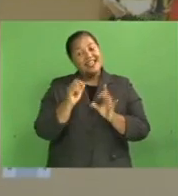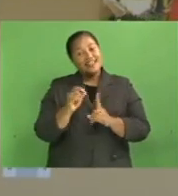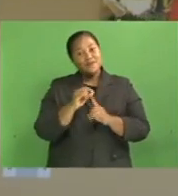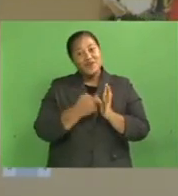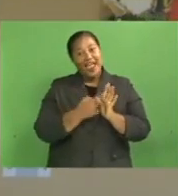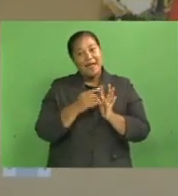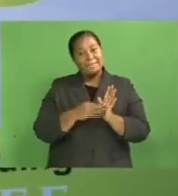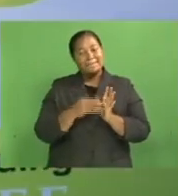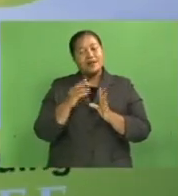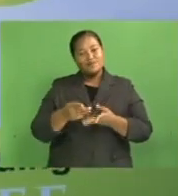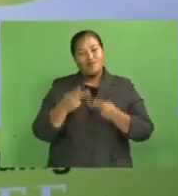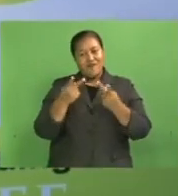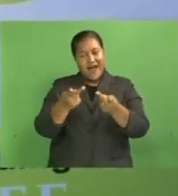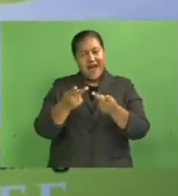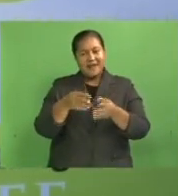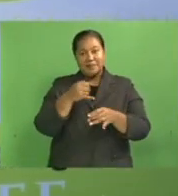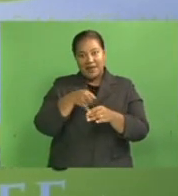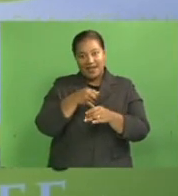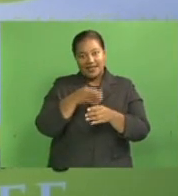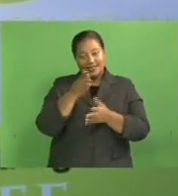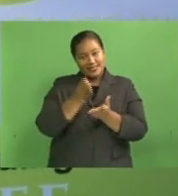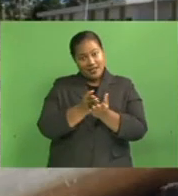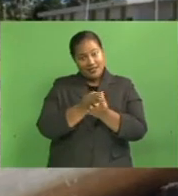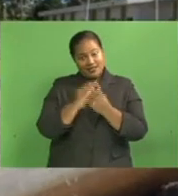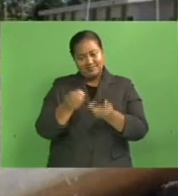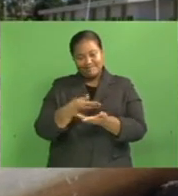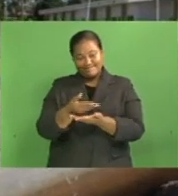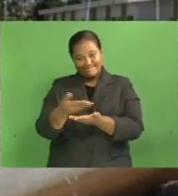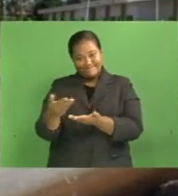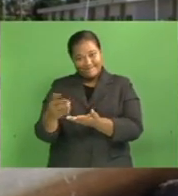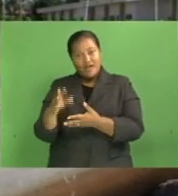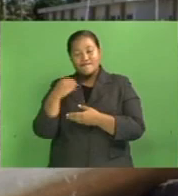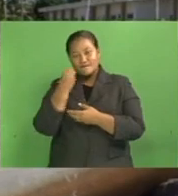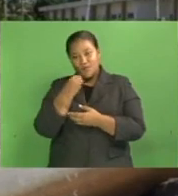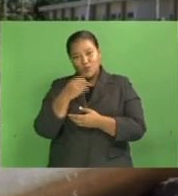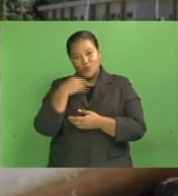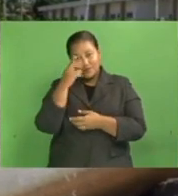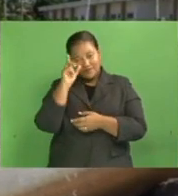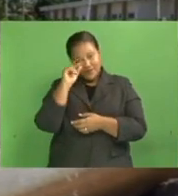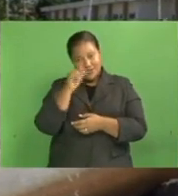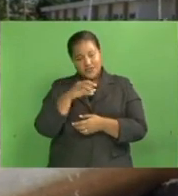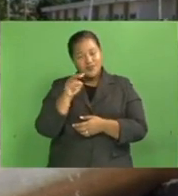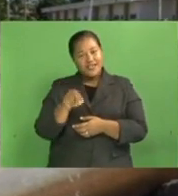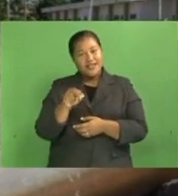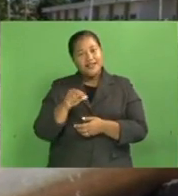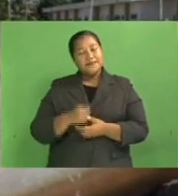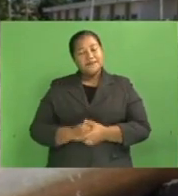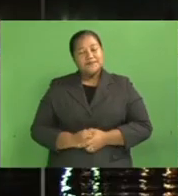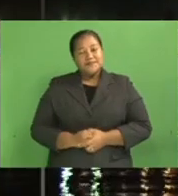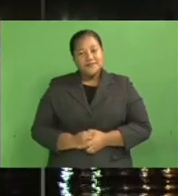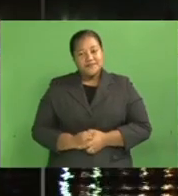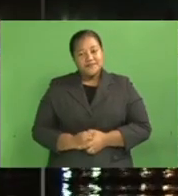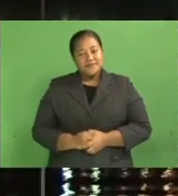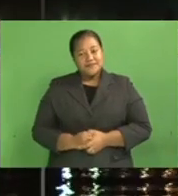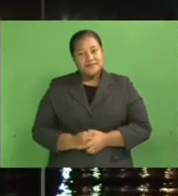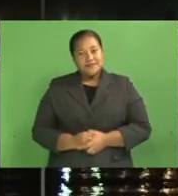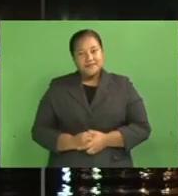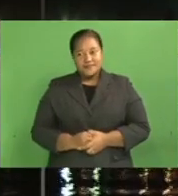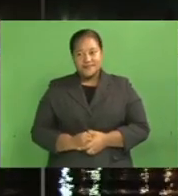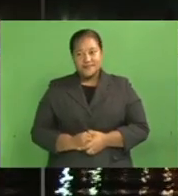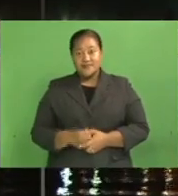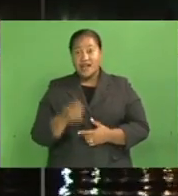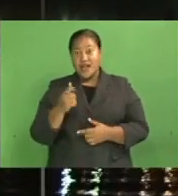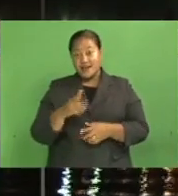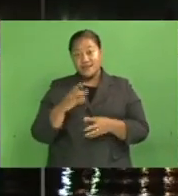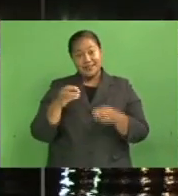medical services, has recently been distributing food to Fijians in need. Apenisawangarandobu, FBC News. And